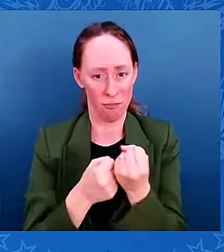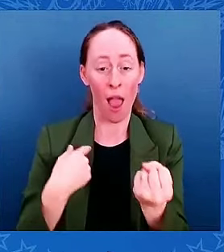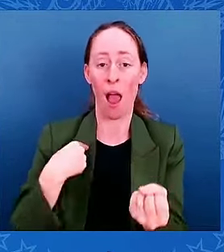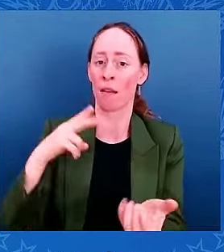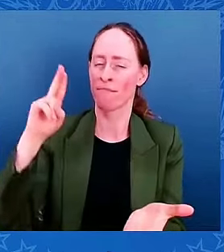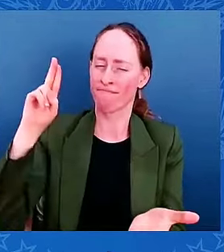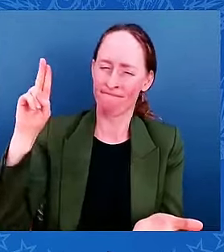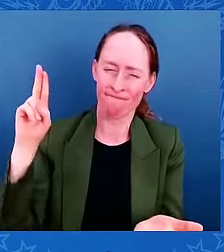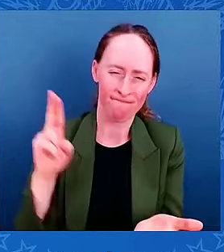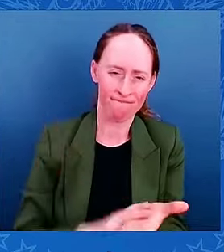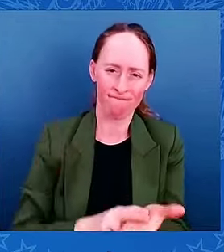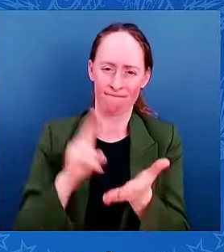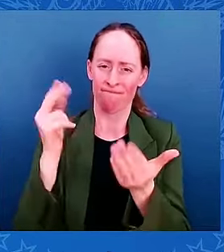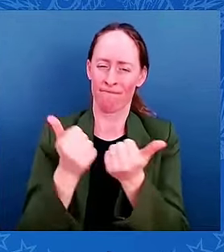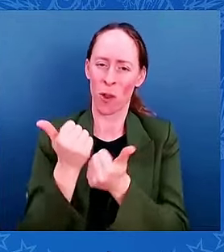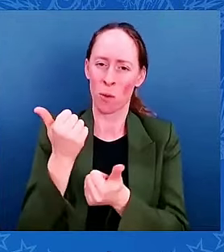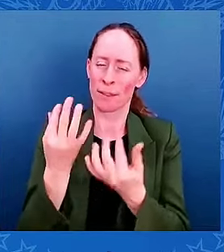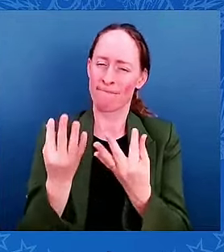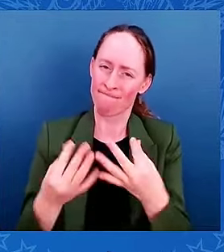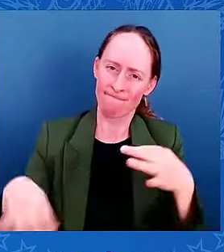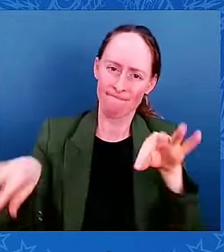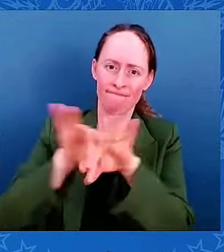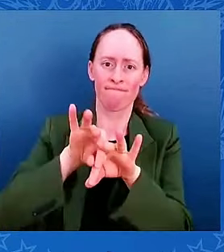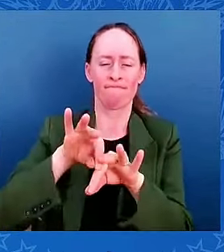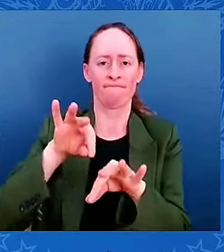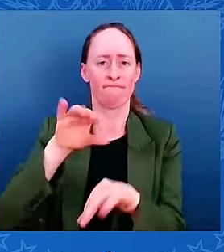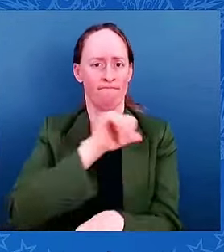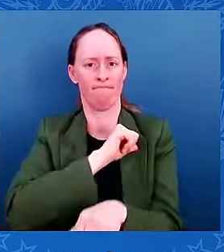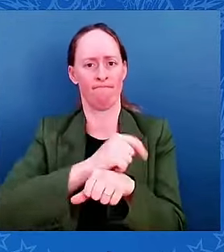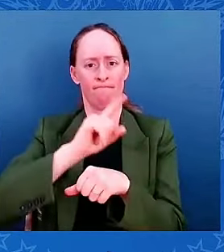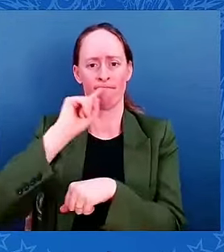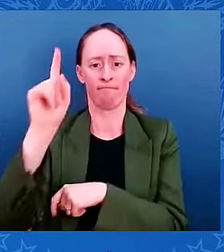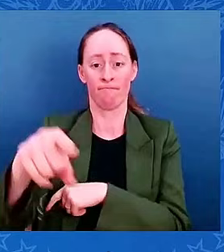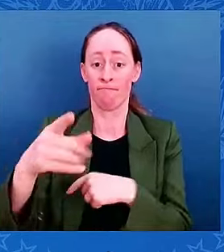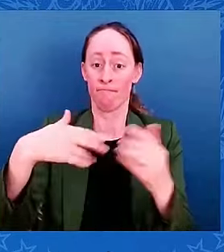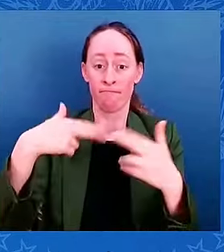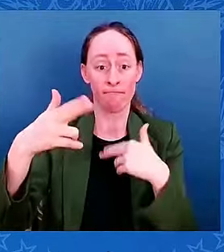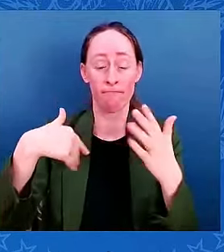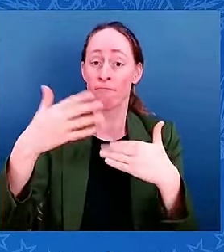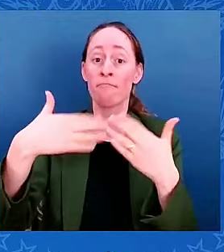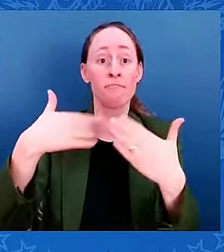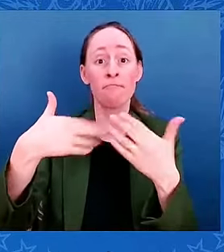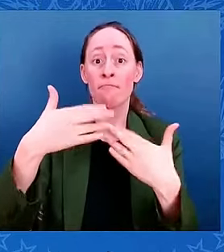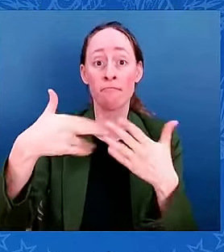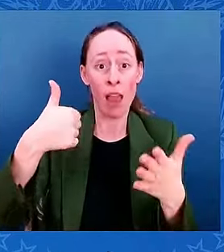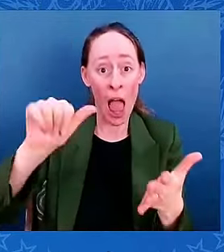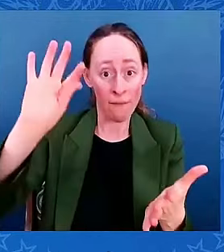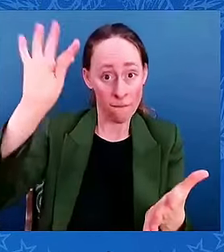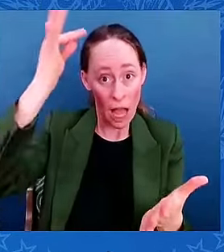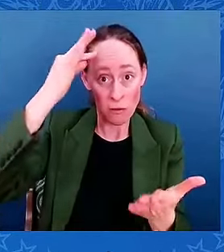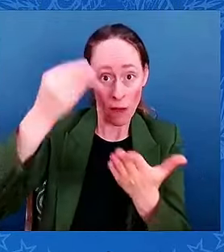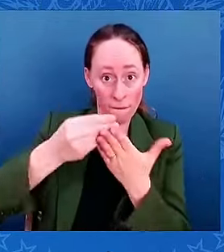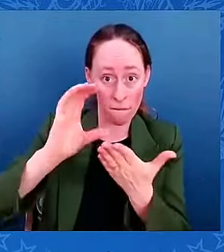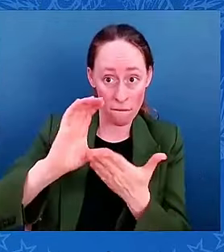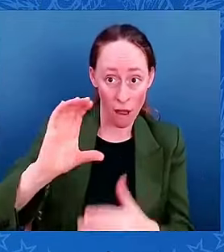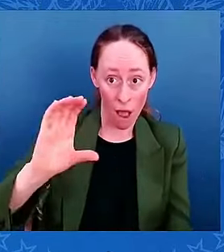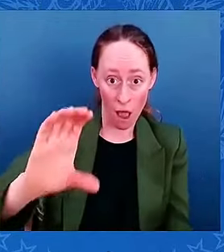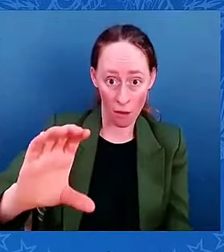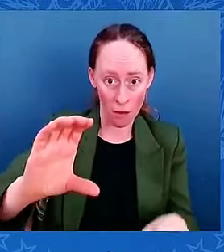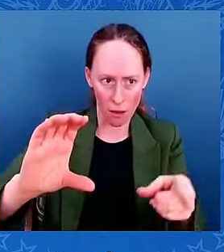the largest federal construction projects that are being built in America are built with project labor agreements. You all know what that is.